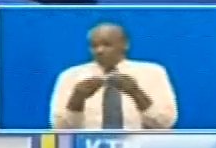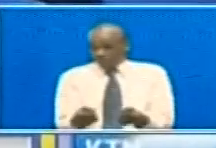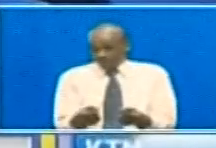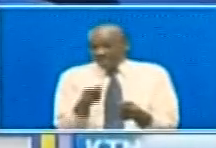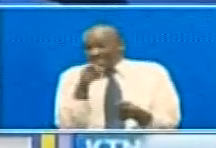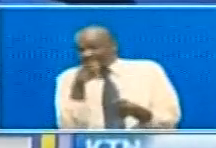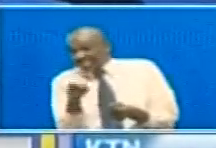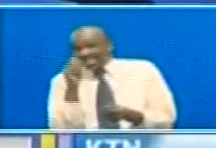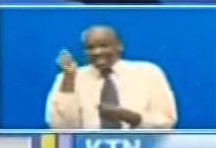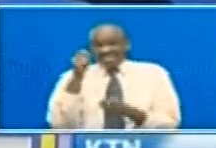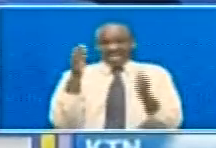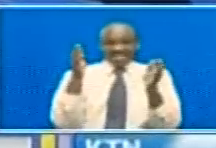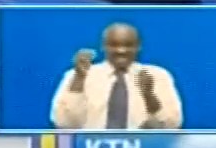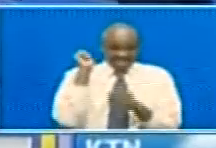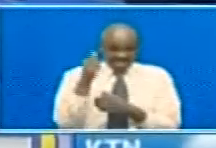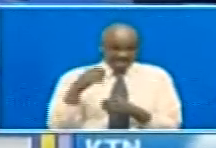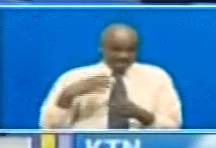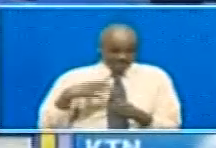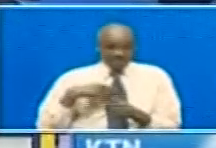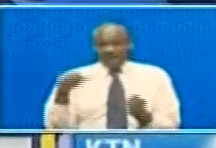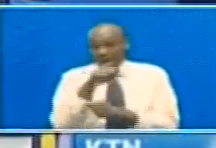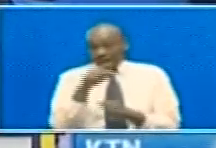this leave Kenyan registered tour vans?